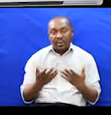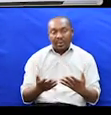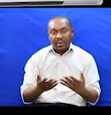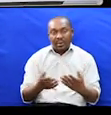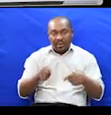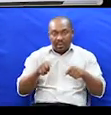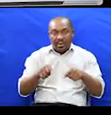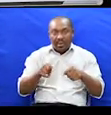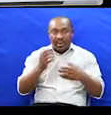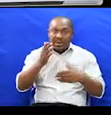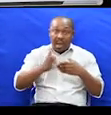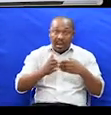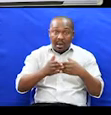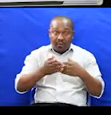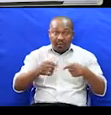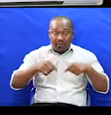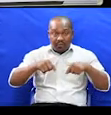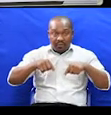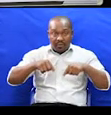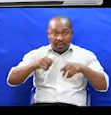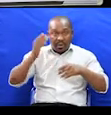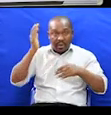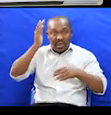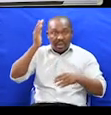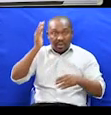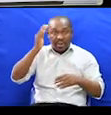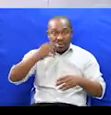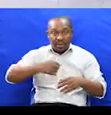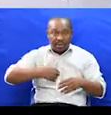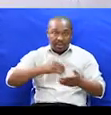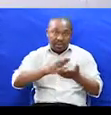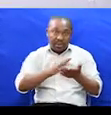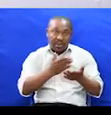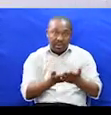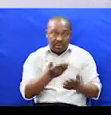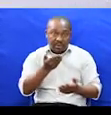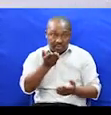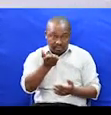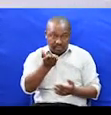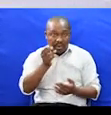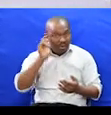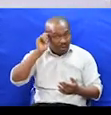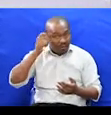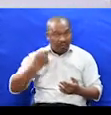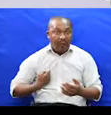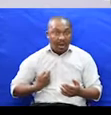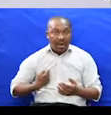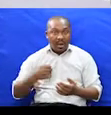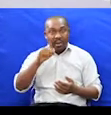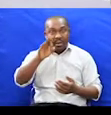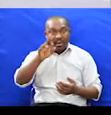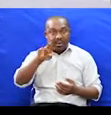is the end of our lesson. It was me, your teacher, Ali Omar